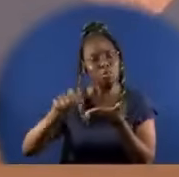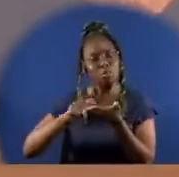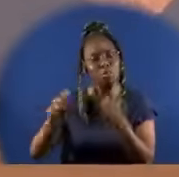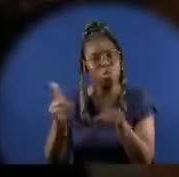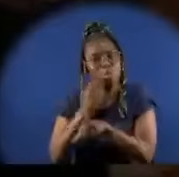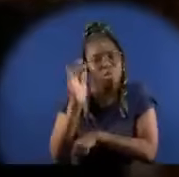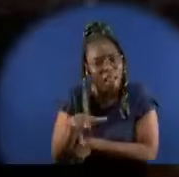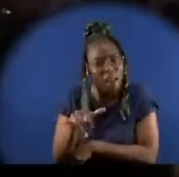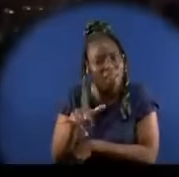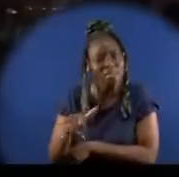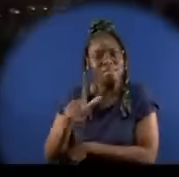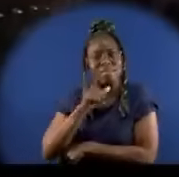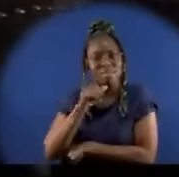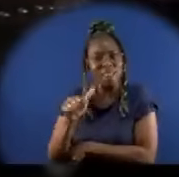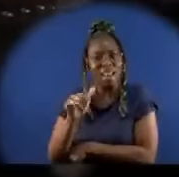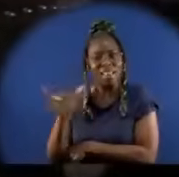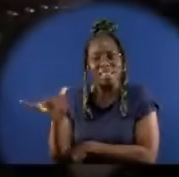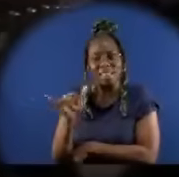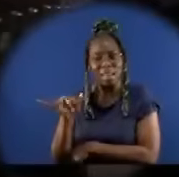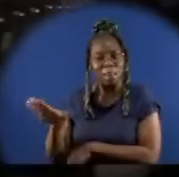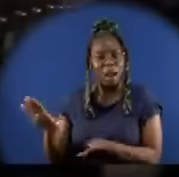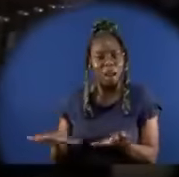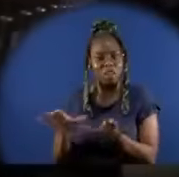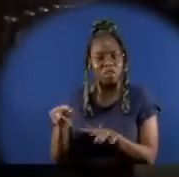in here?